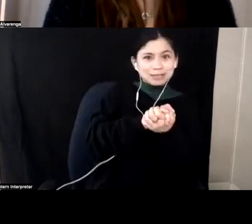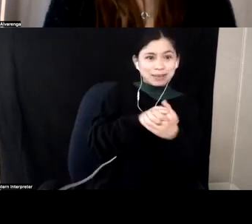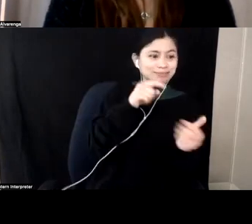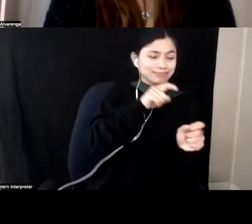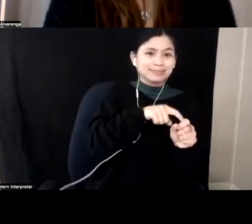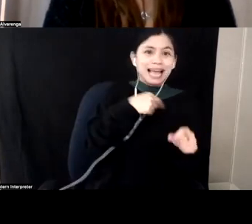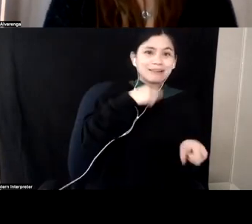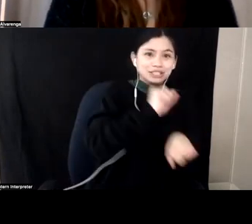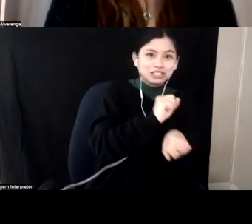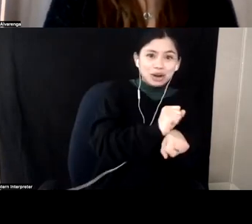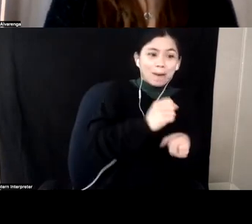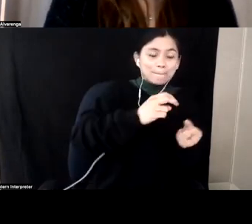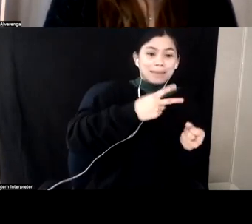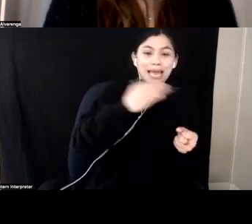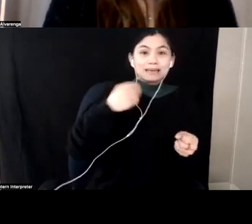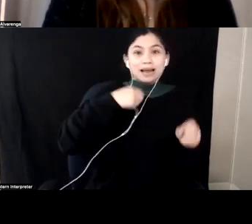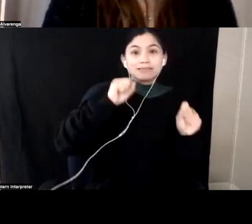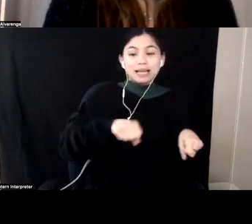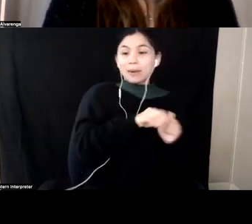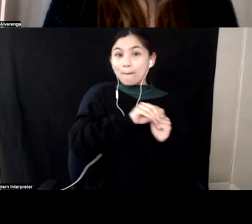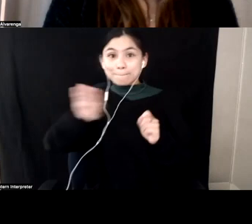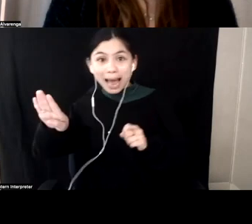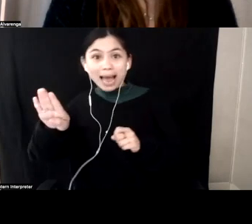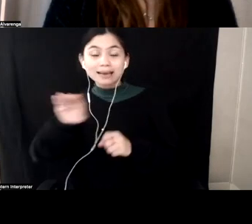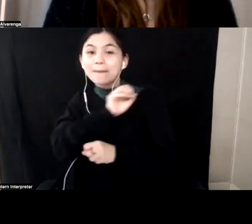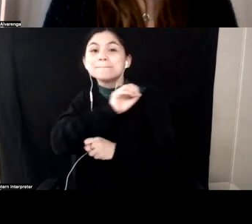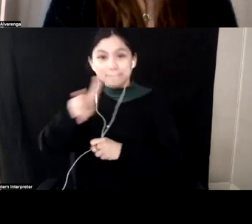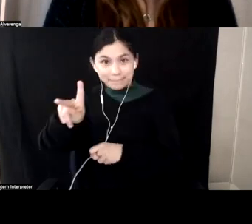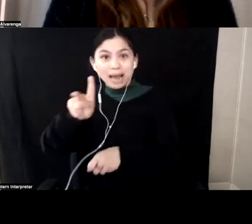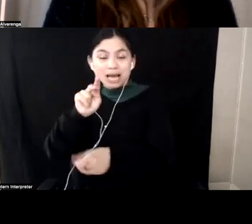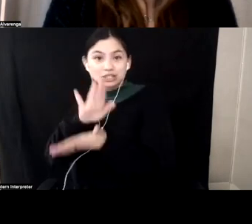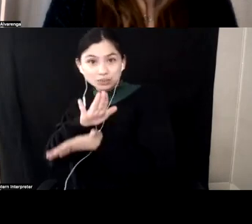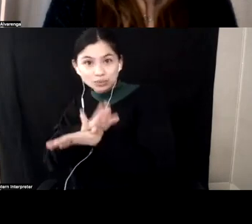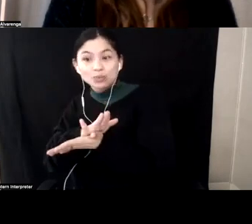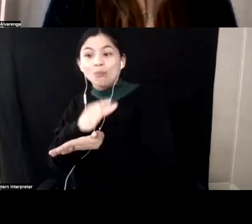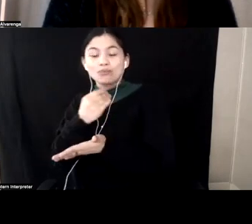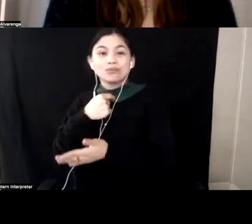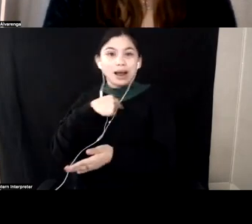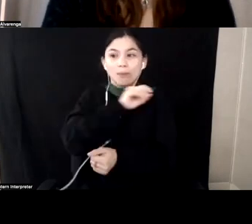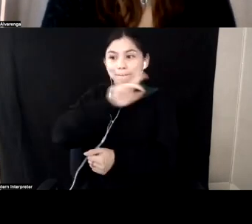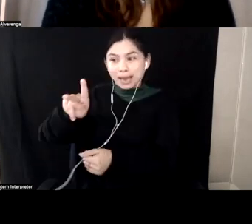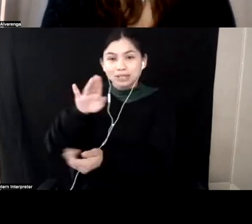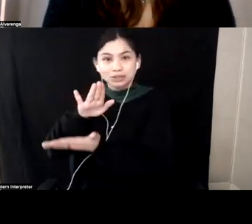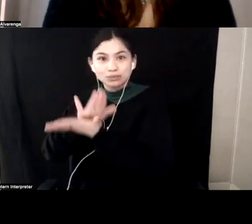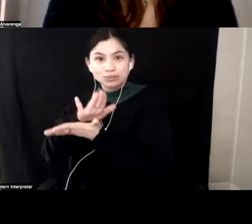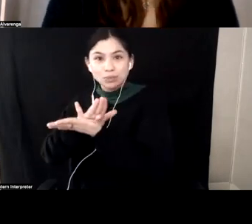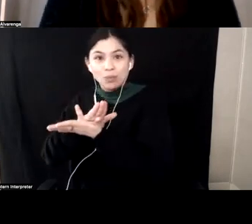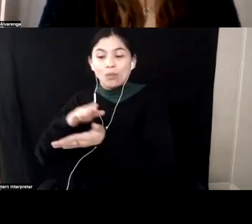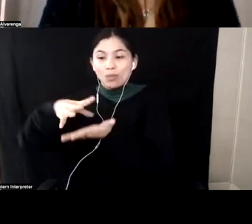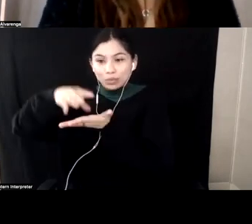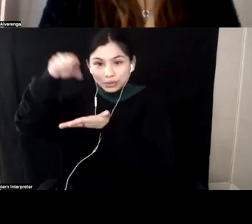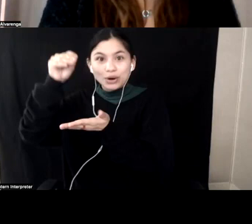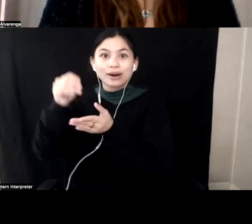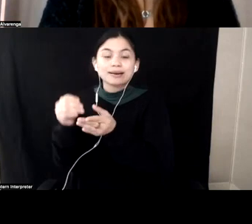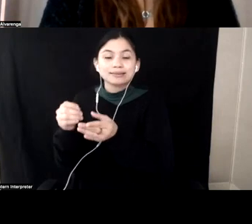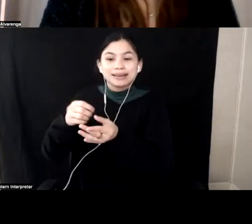job that allowed me to go back to school. So I went back to school to learn sign language, got a